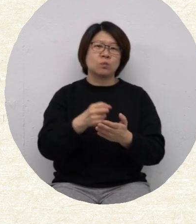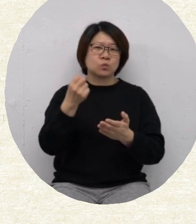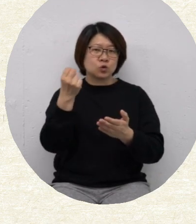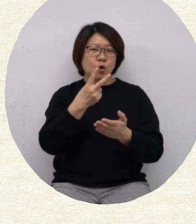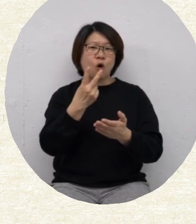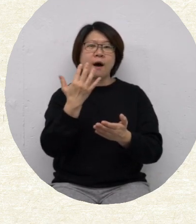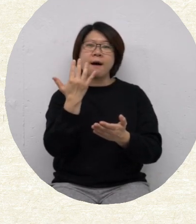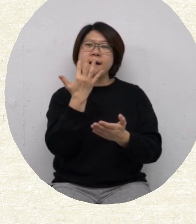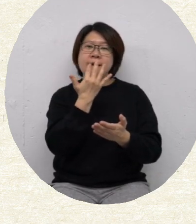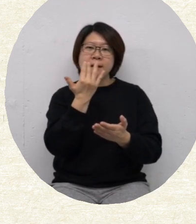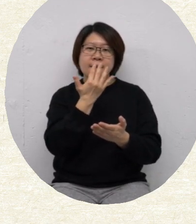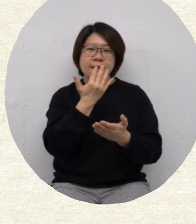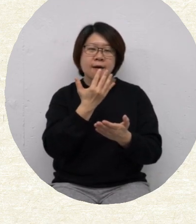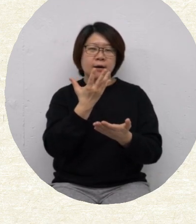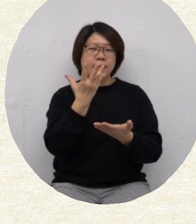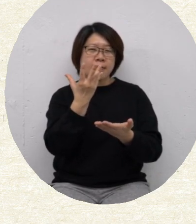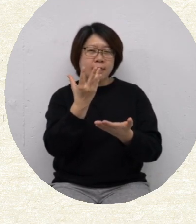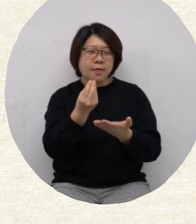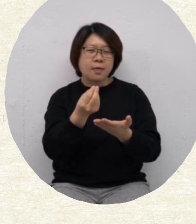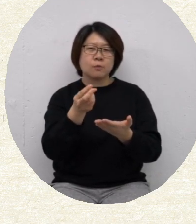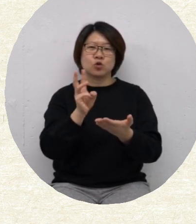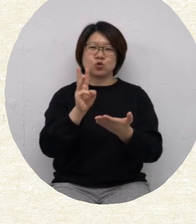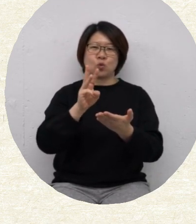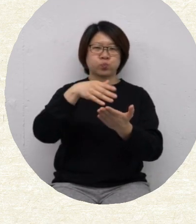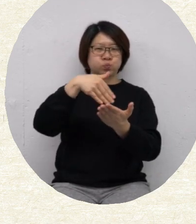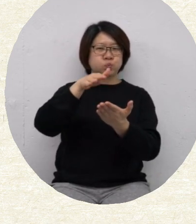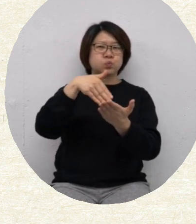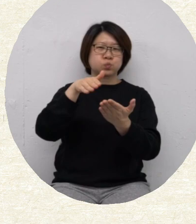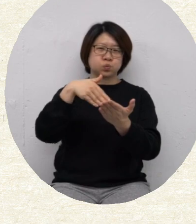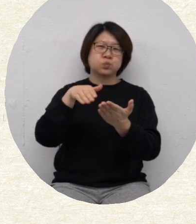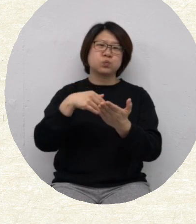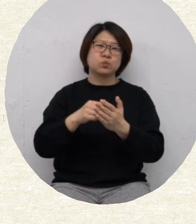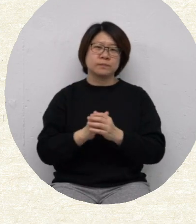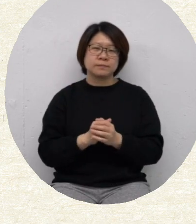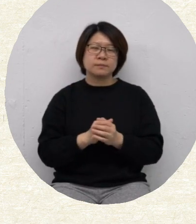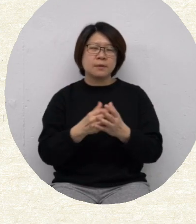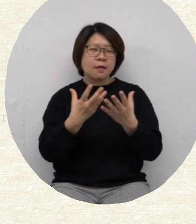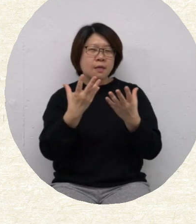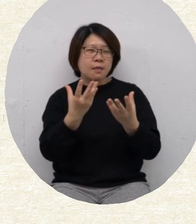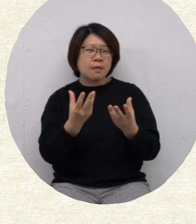and translucent watercolor-like impression on paper.